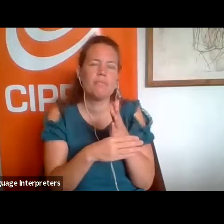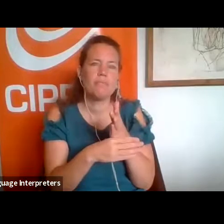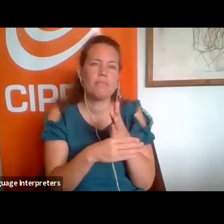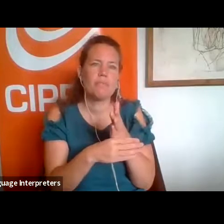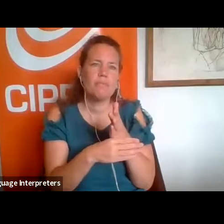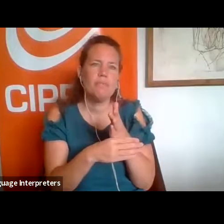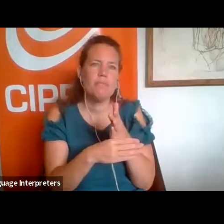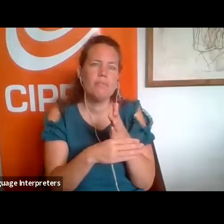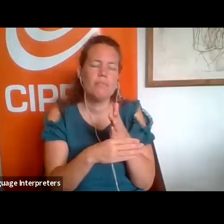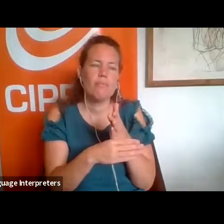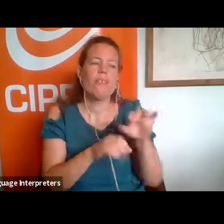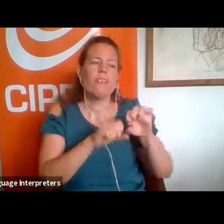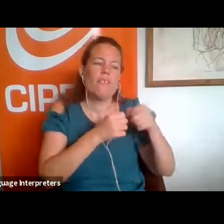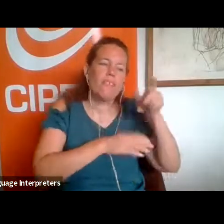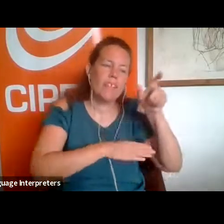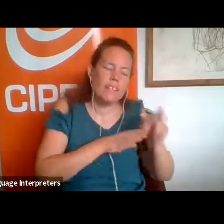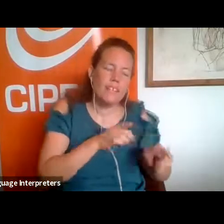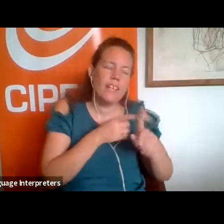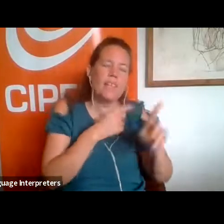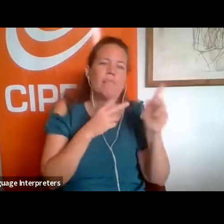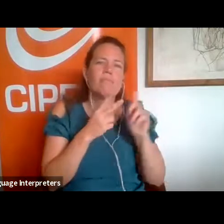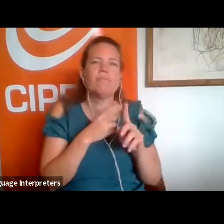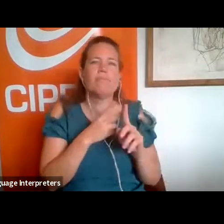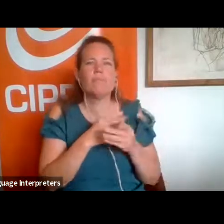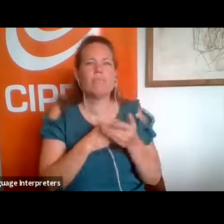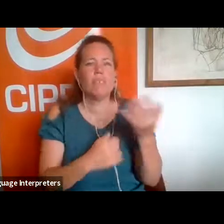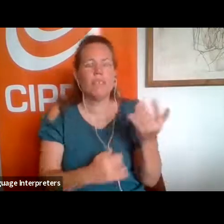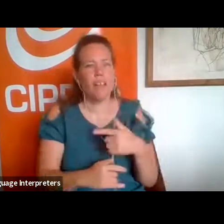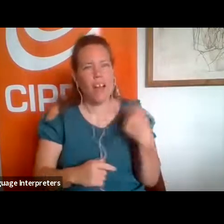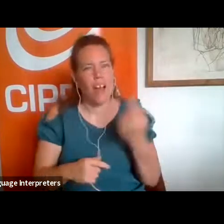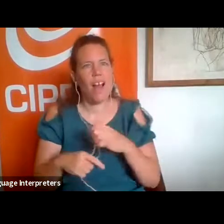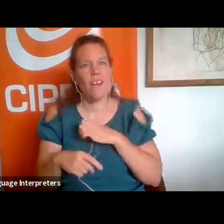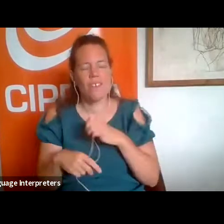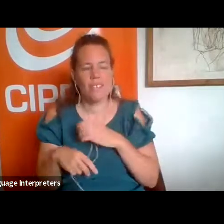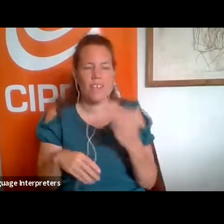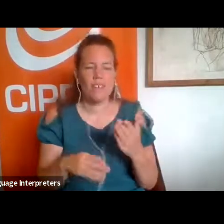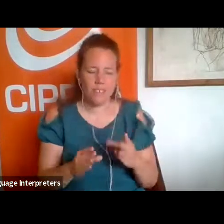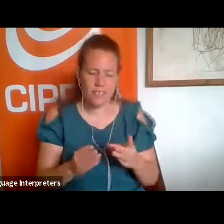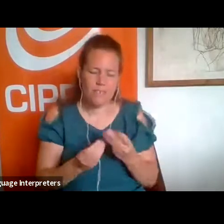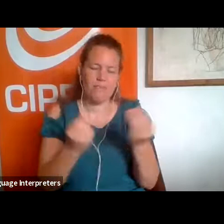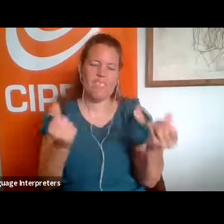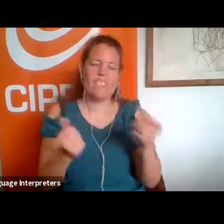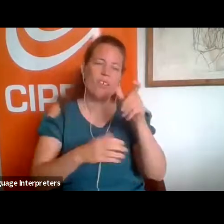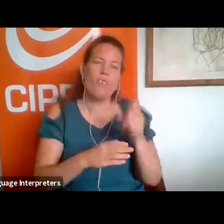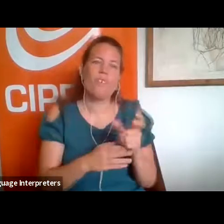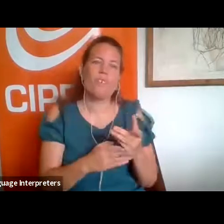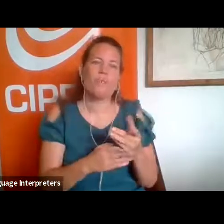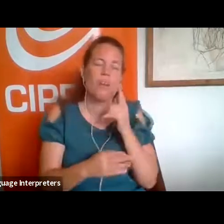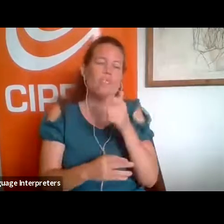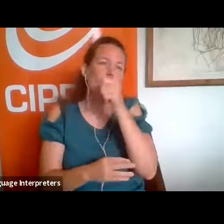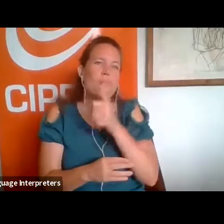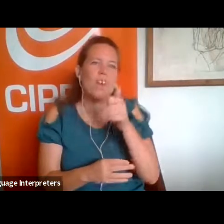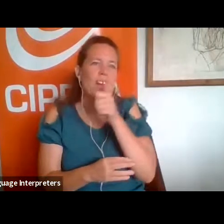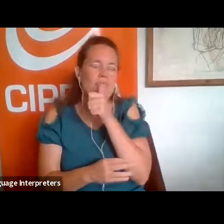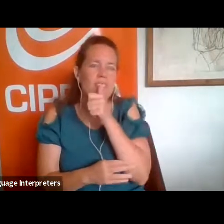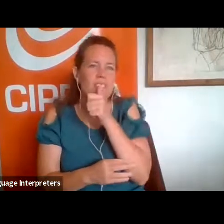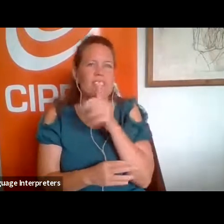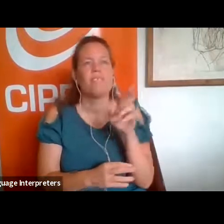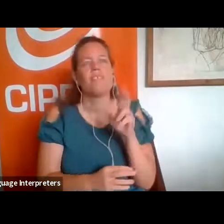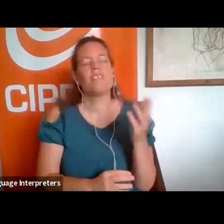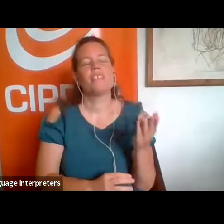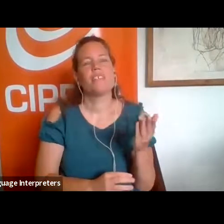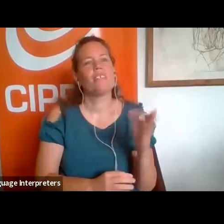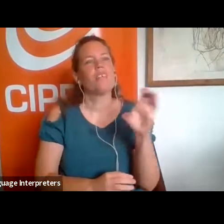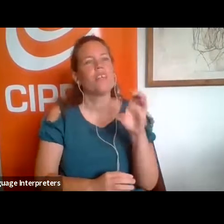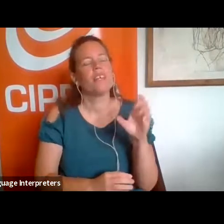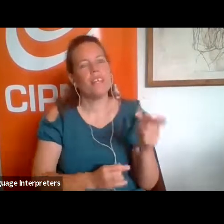the victim and of course ourselves as resolvers, just for privacy reasons. And the case manager